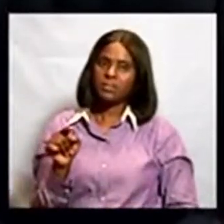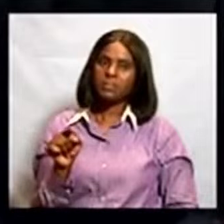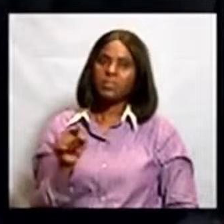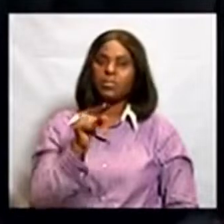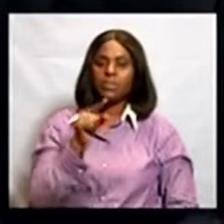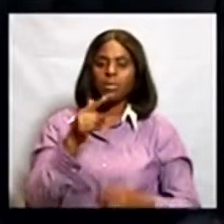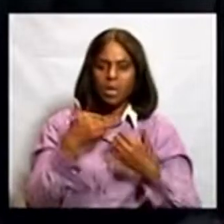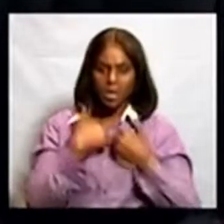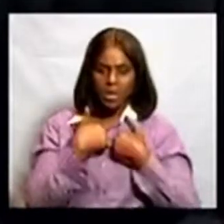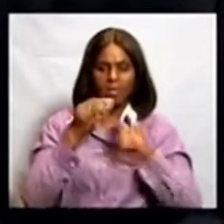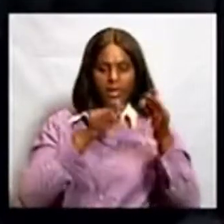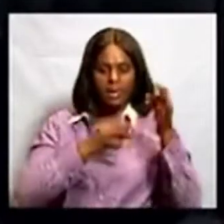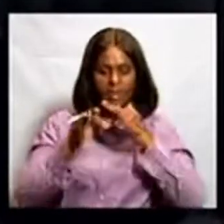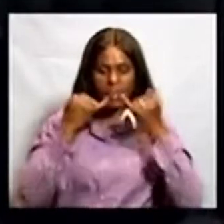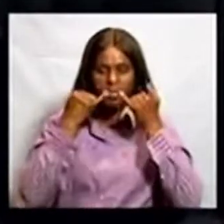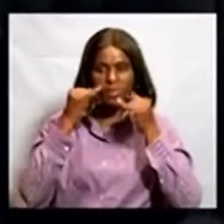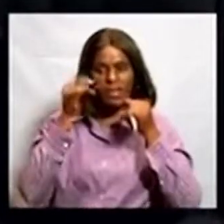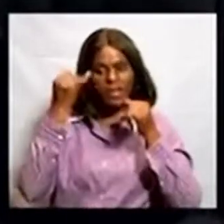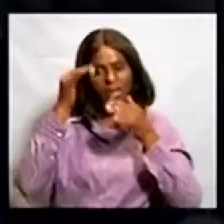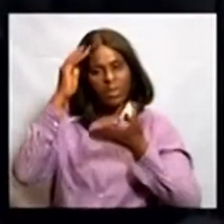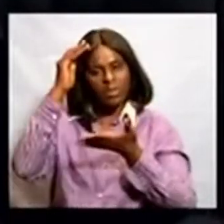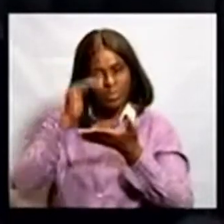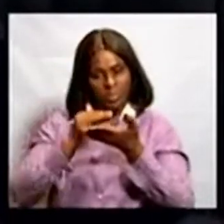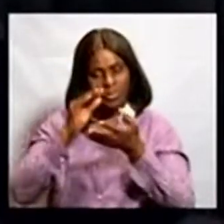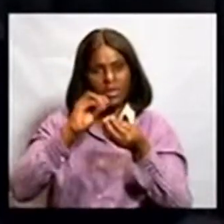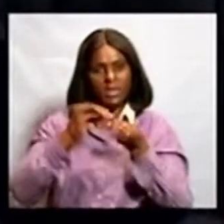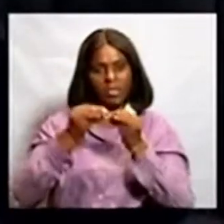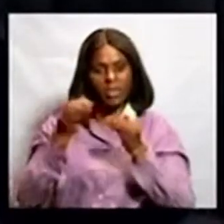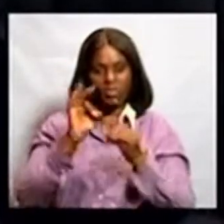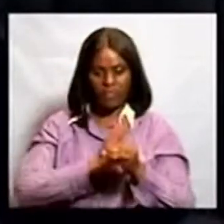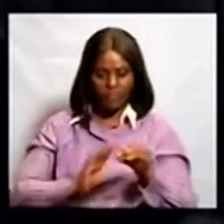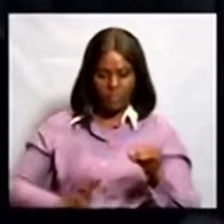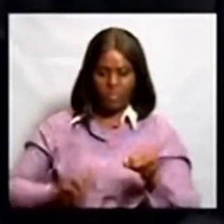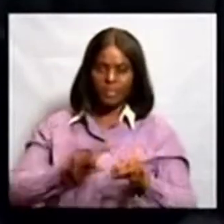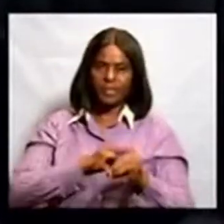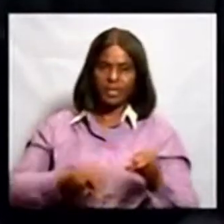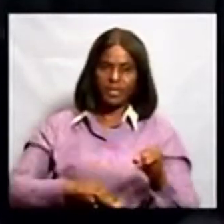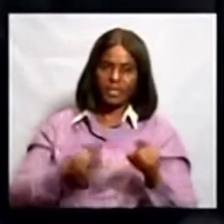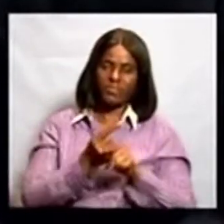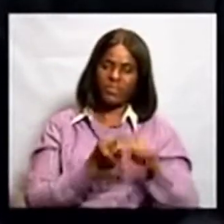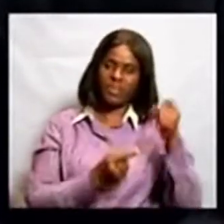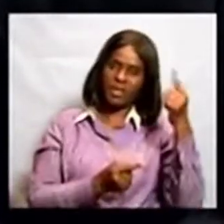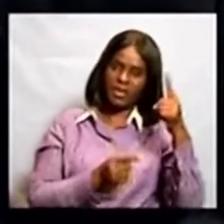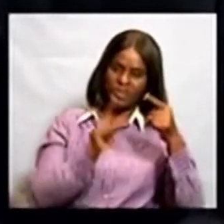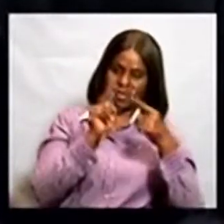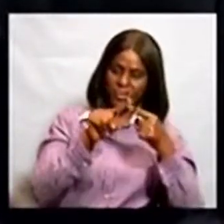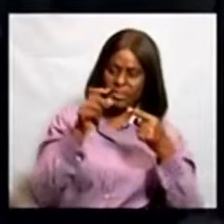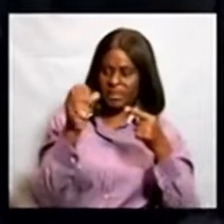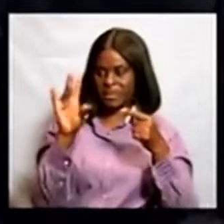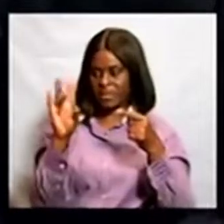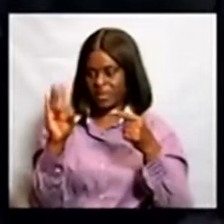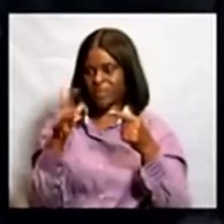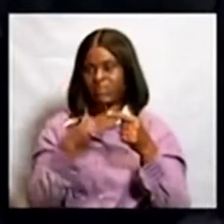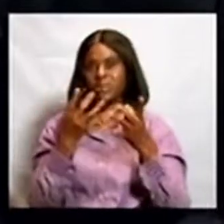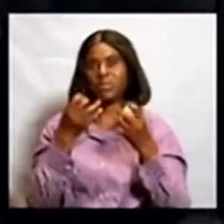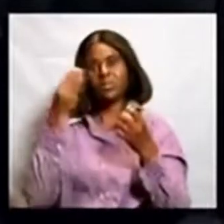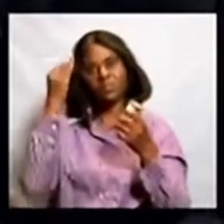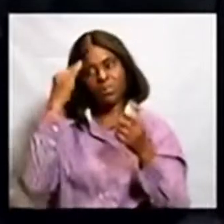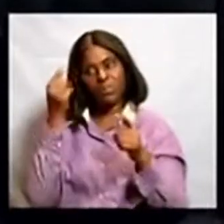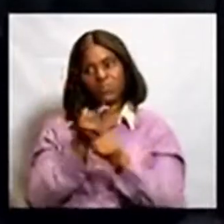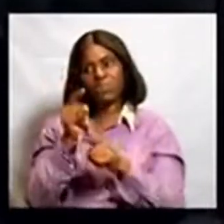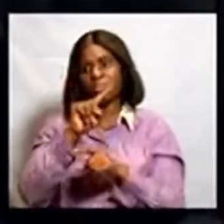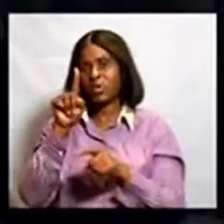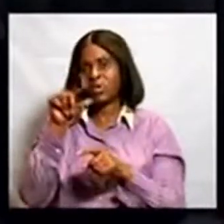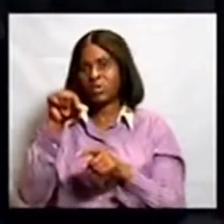You have uploaded the idea of reducing the number of board members from 11 to 7. I want to find out from ZACWA